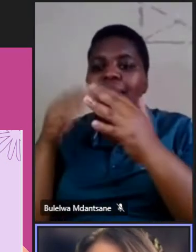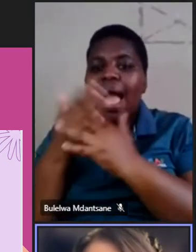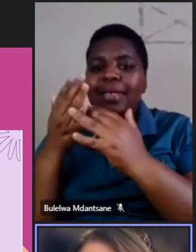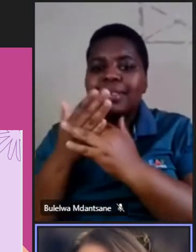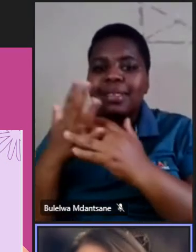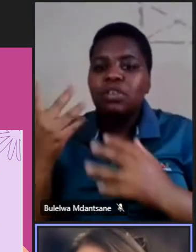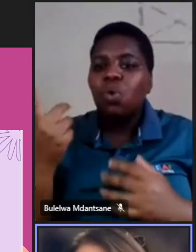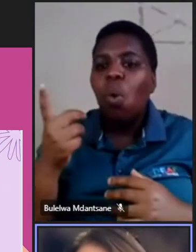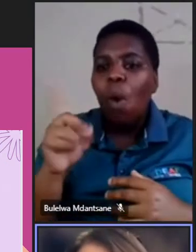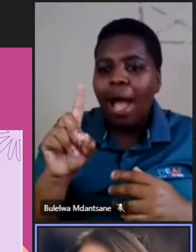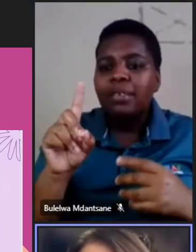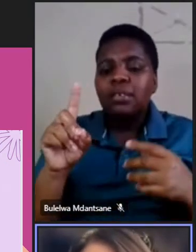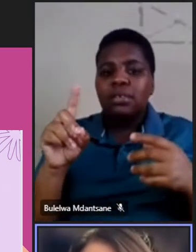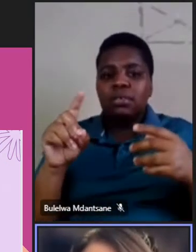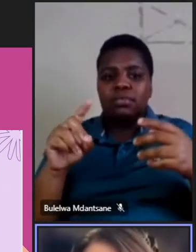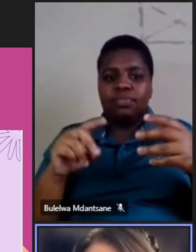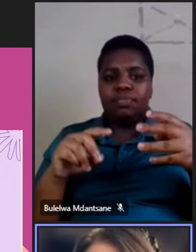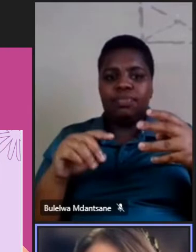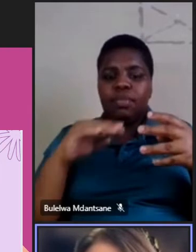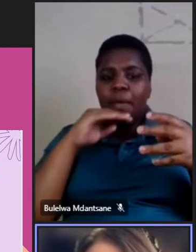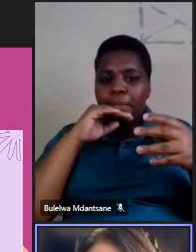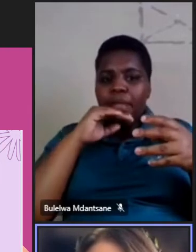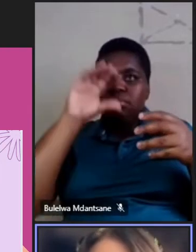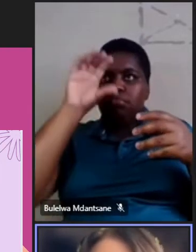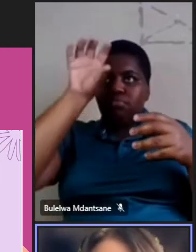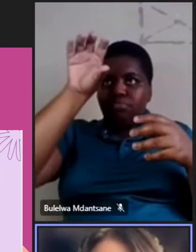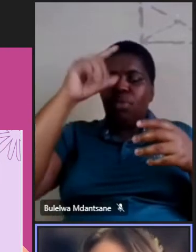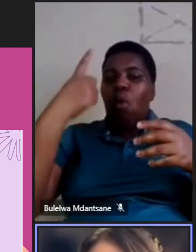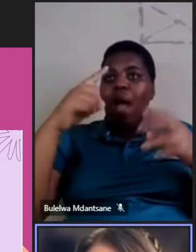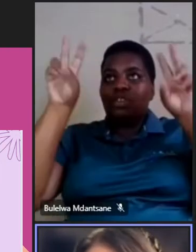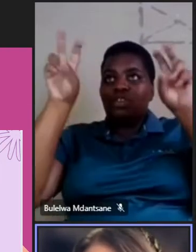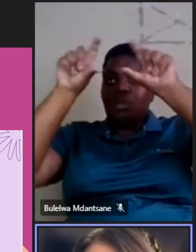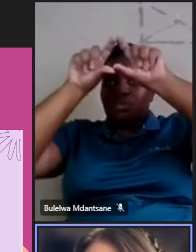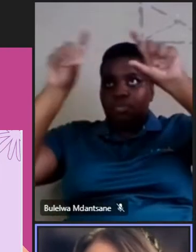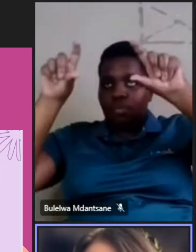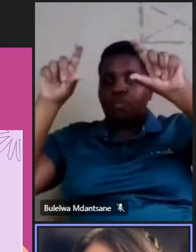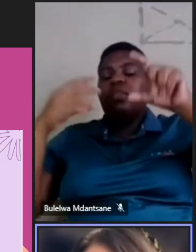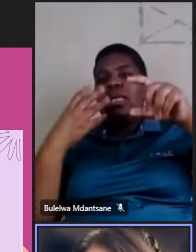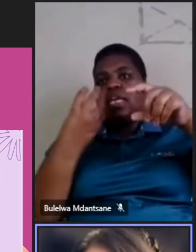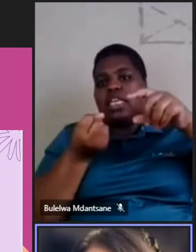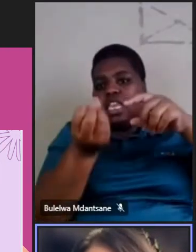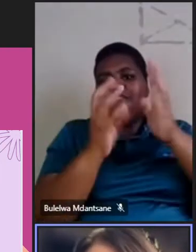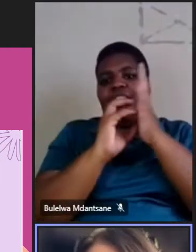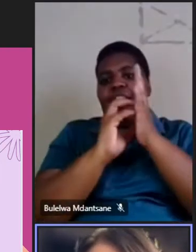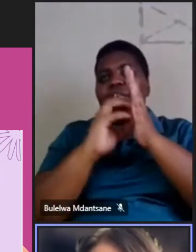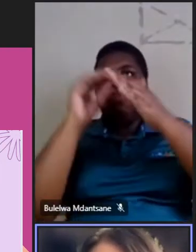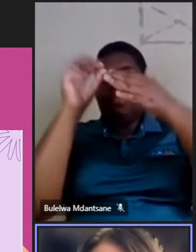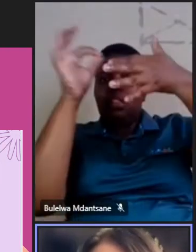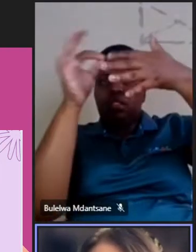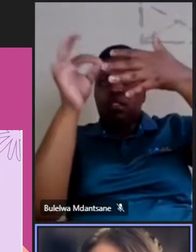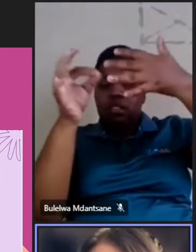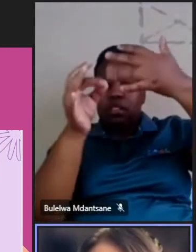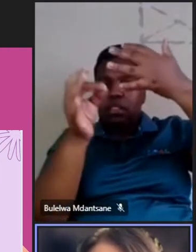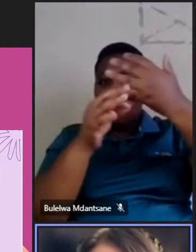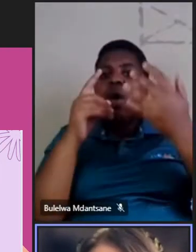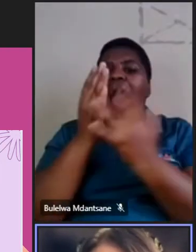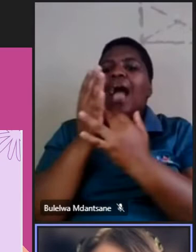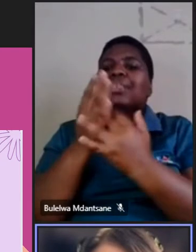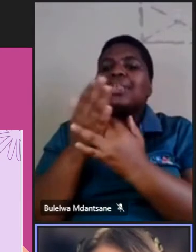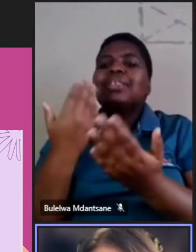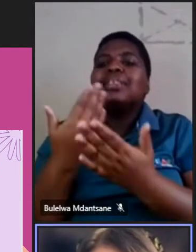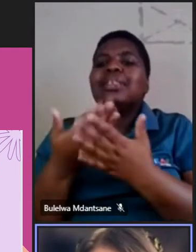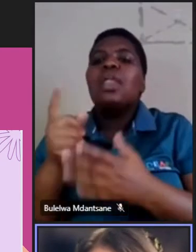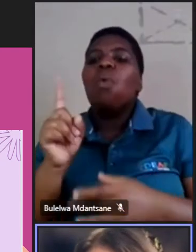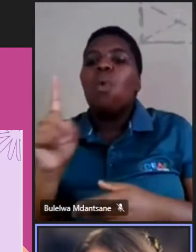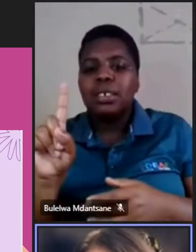contraception. The light bulb icon to the right is indicating additional information on services that are actually provided by